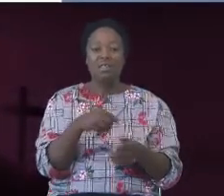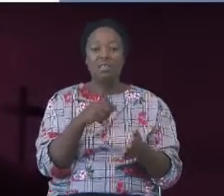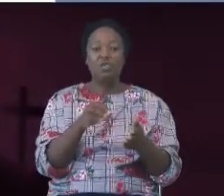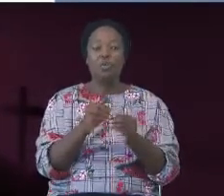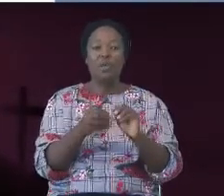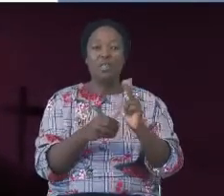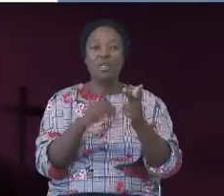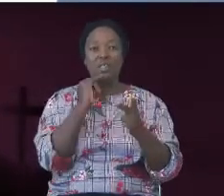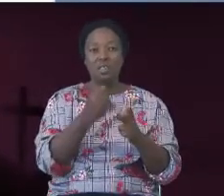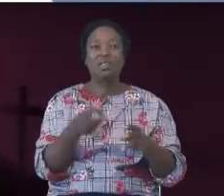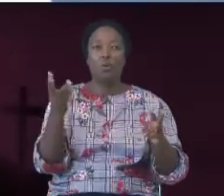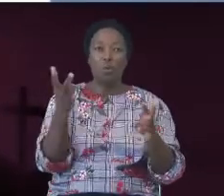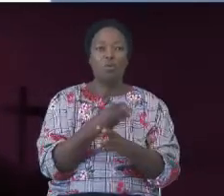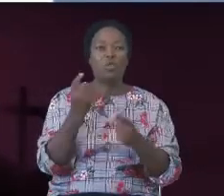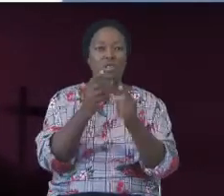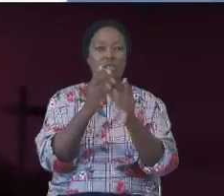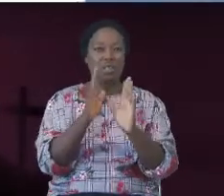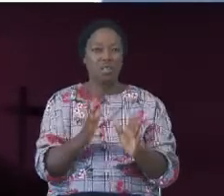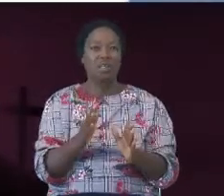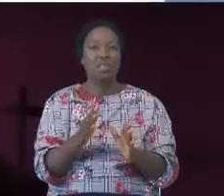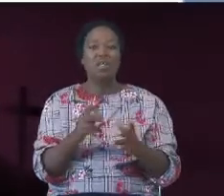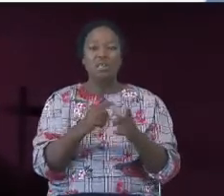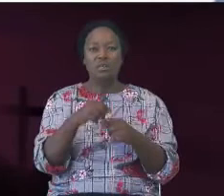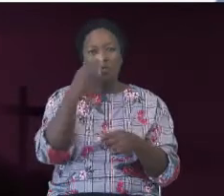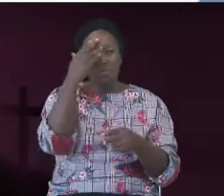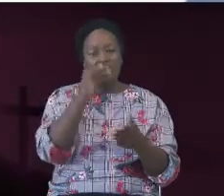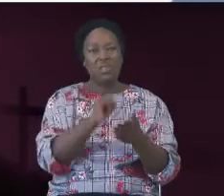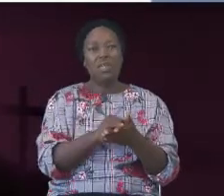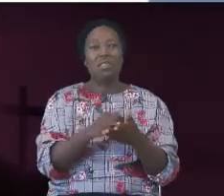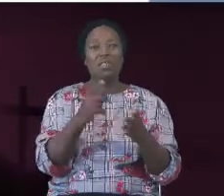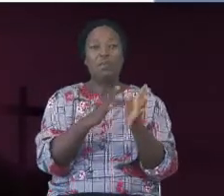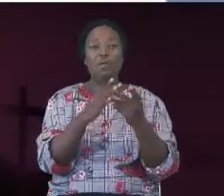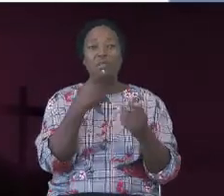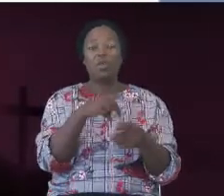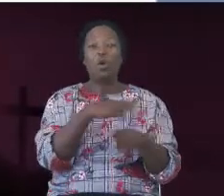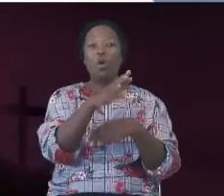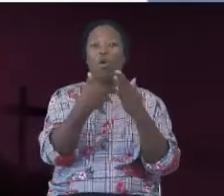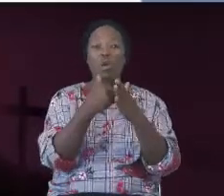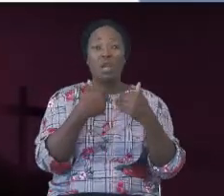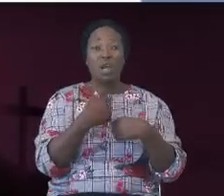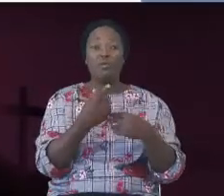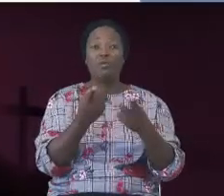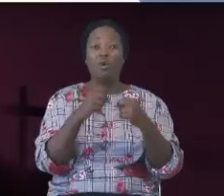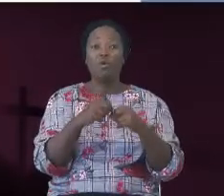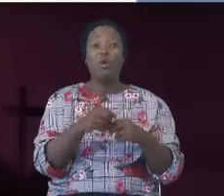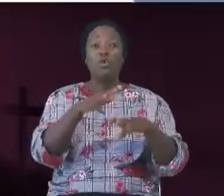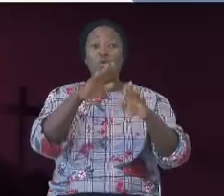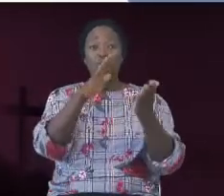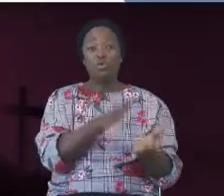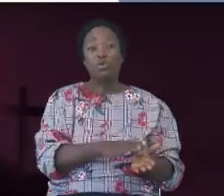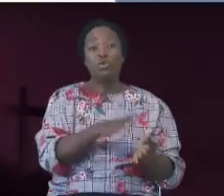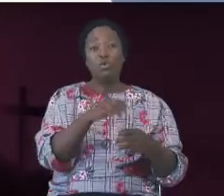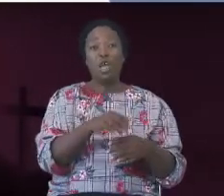there's salvation for everyone? All have sinned and come short of the